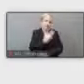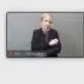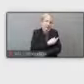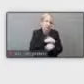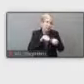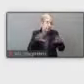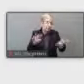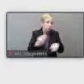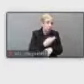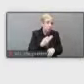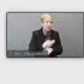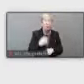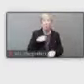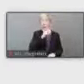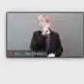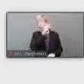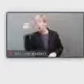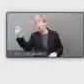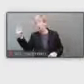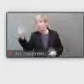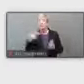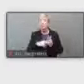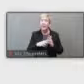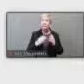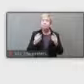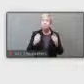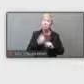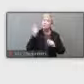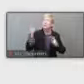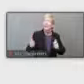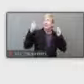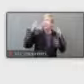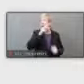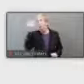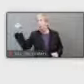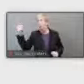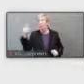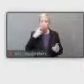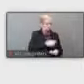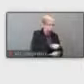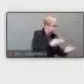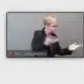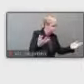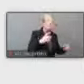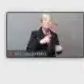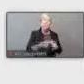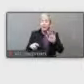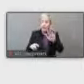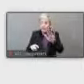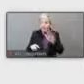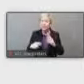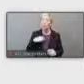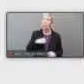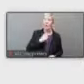vaccine administration rates. That means doses given per population, but we are number 1